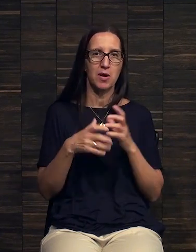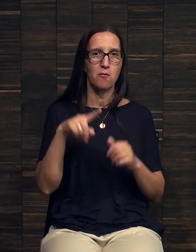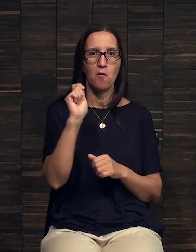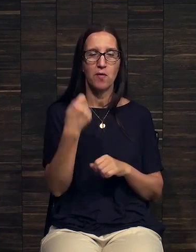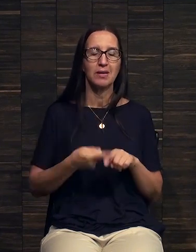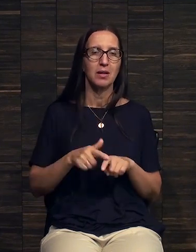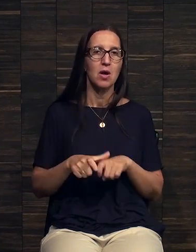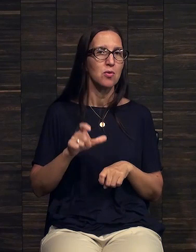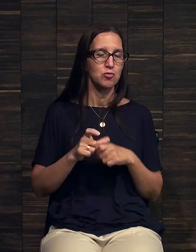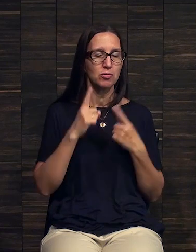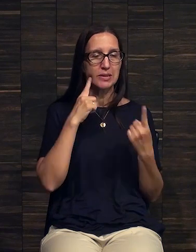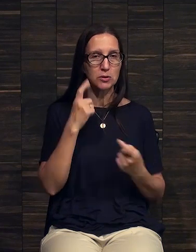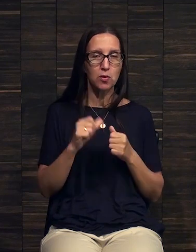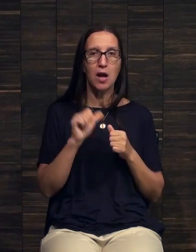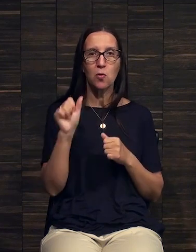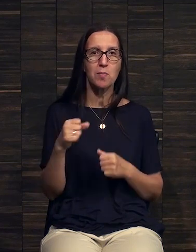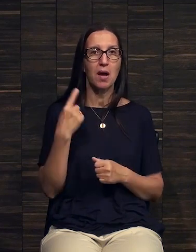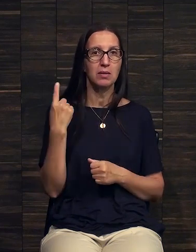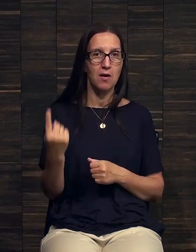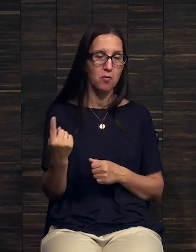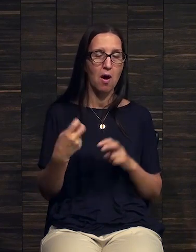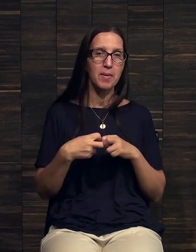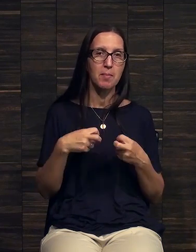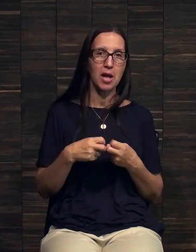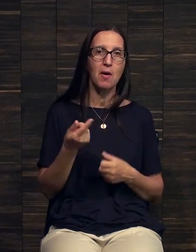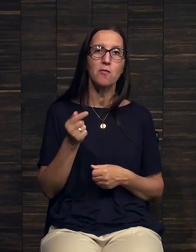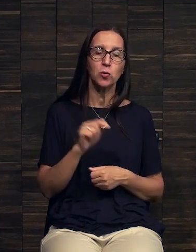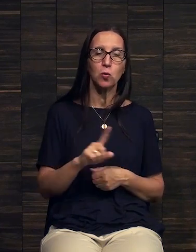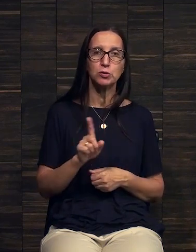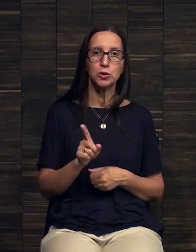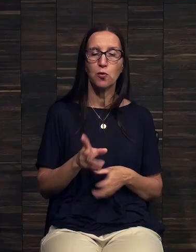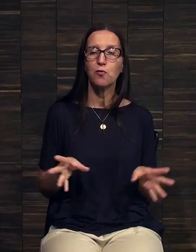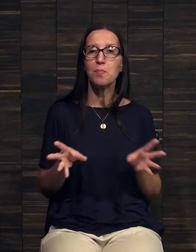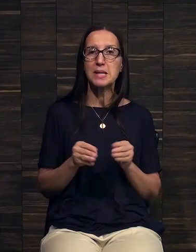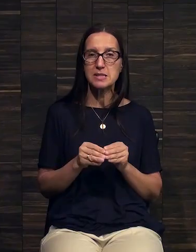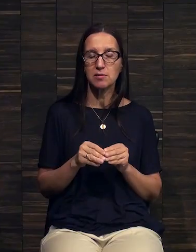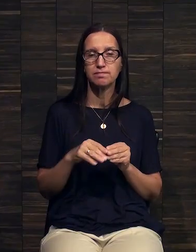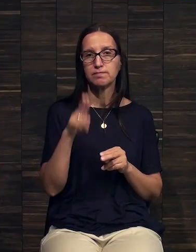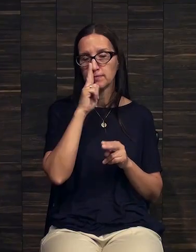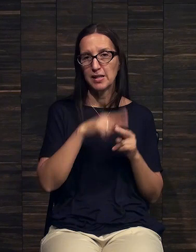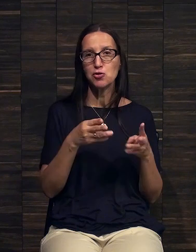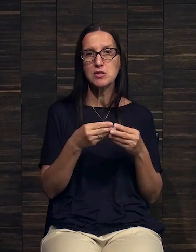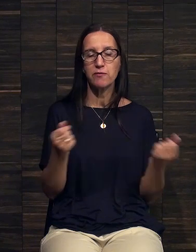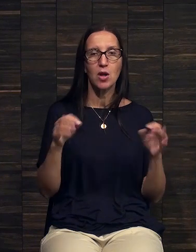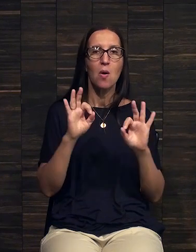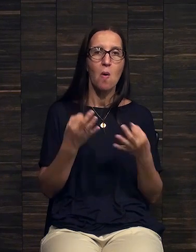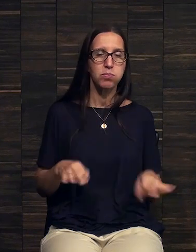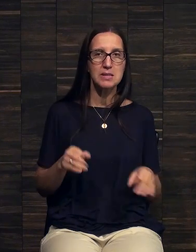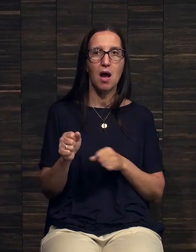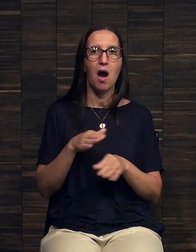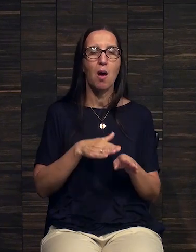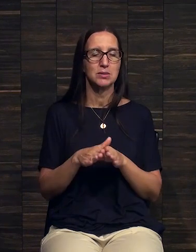knows whether us, the Russians, won the war with American help or vice versa, it doesn't matter. But once